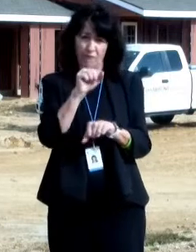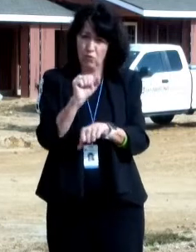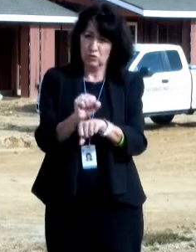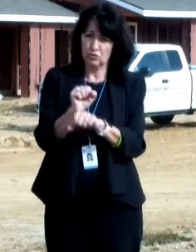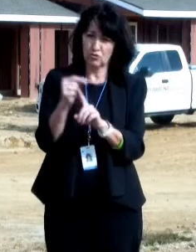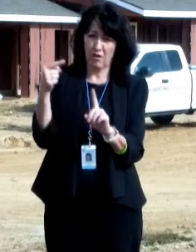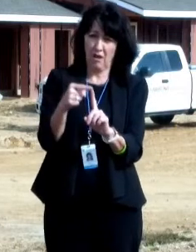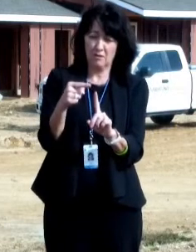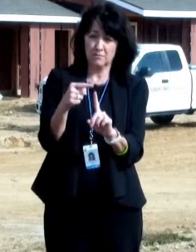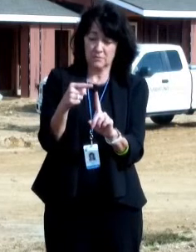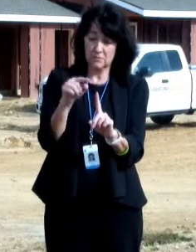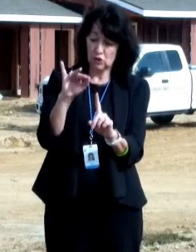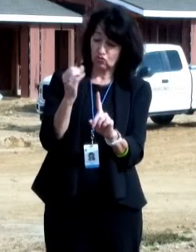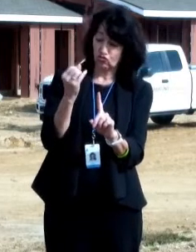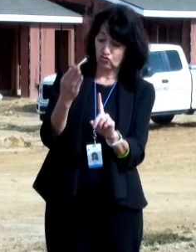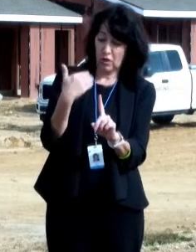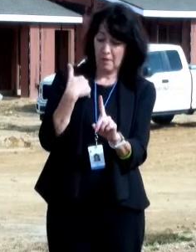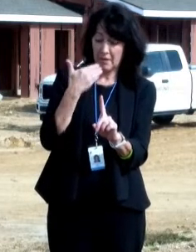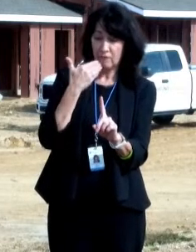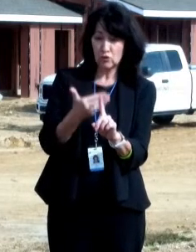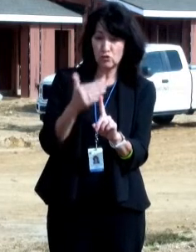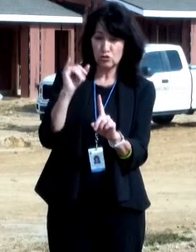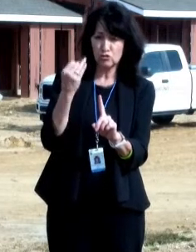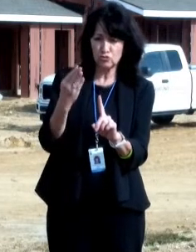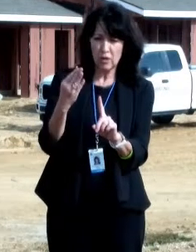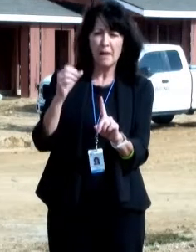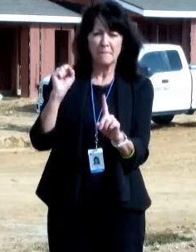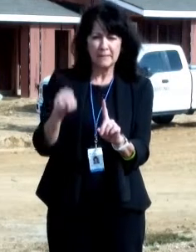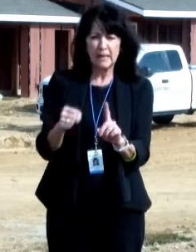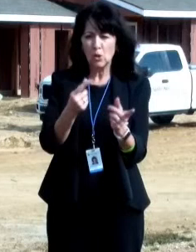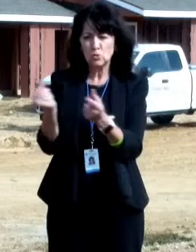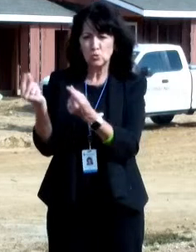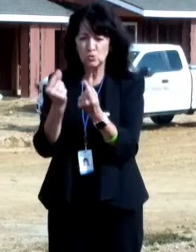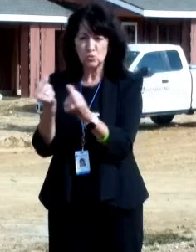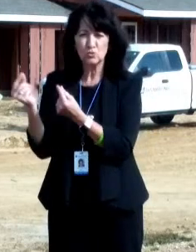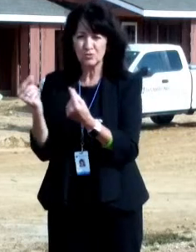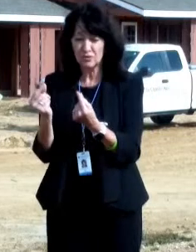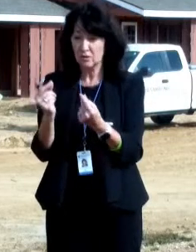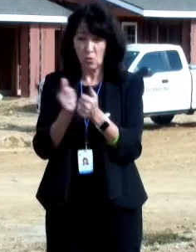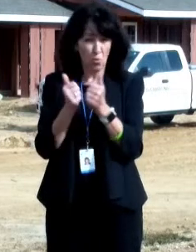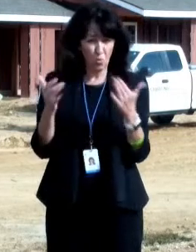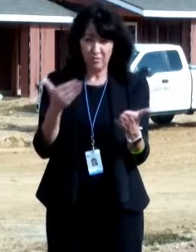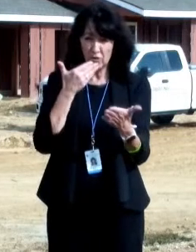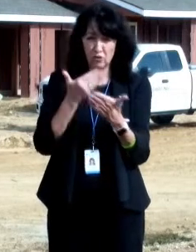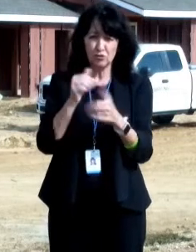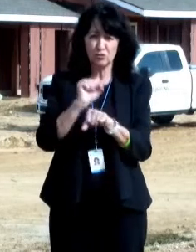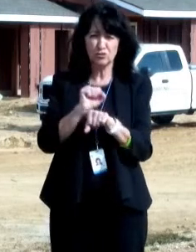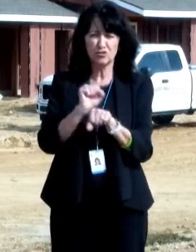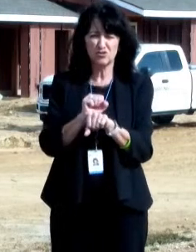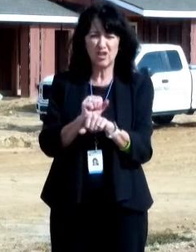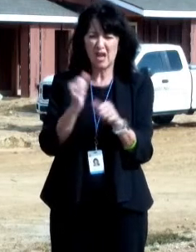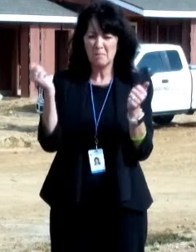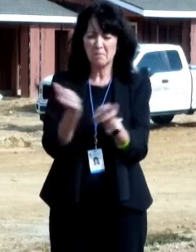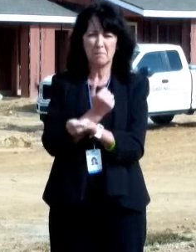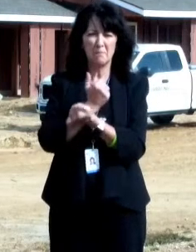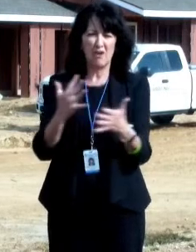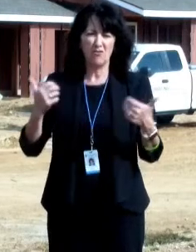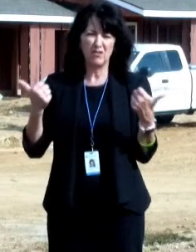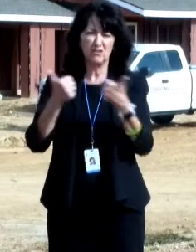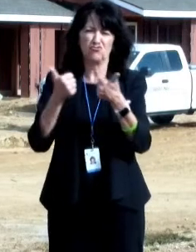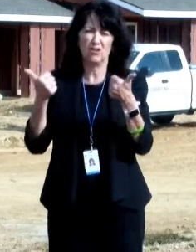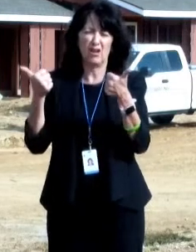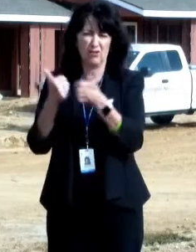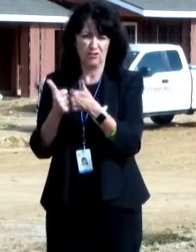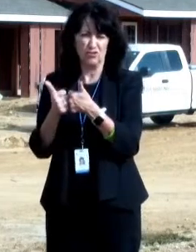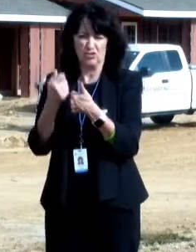job, everything gets more difficult in terms of raising and supporting your families. And that's what this project, at the end of the